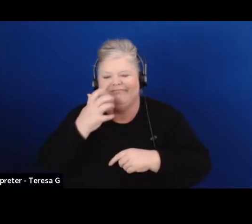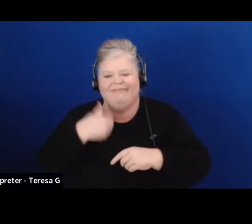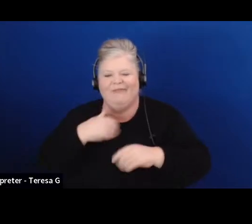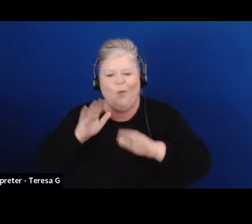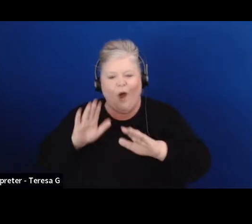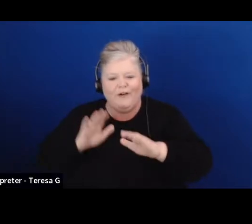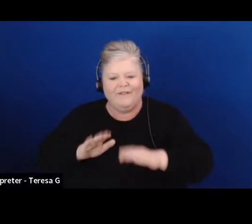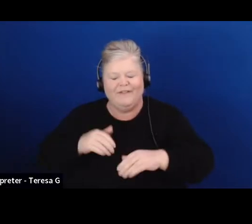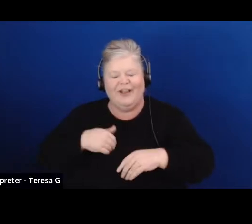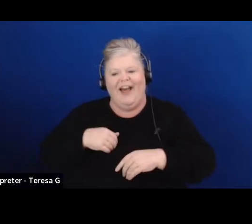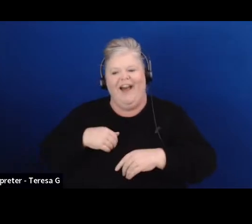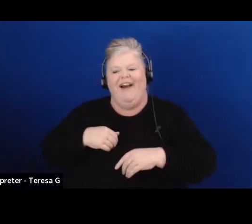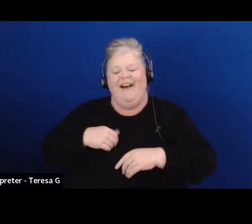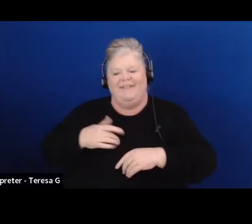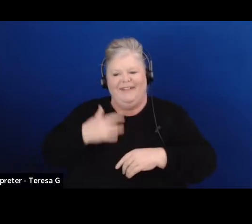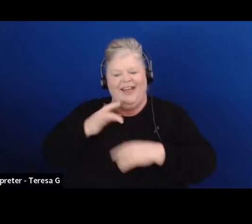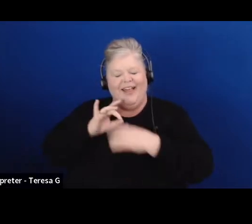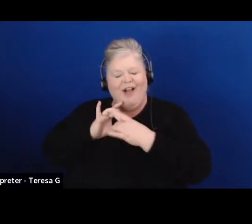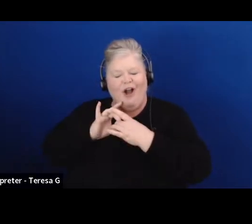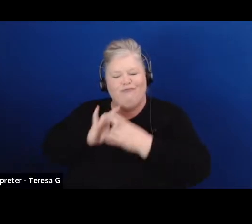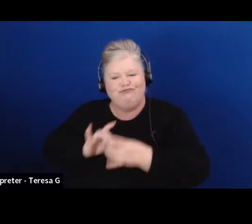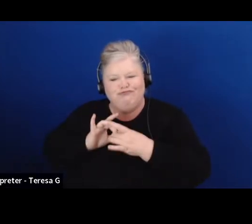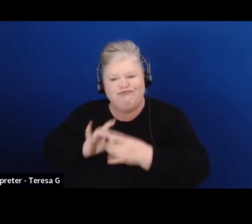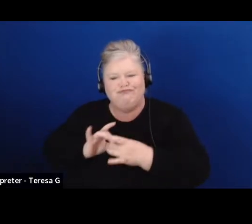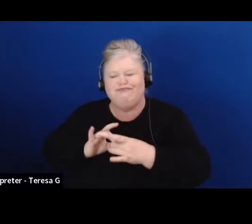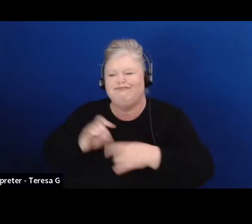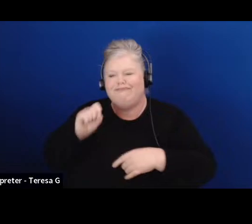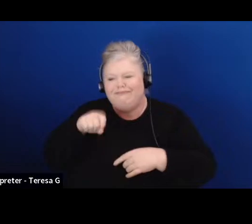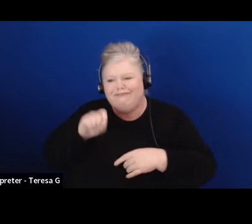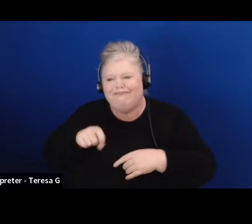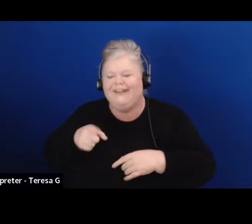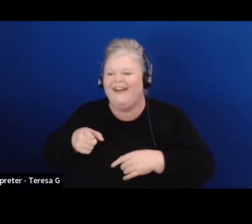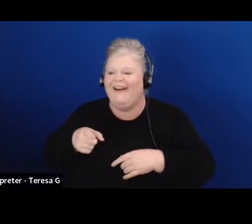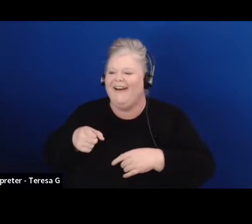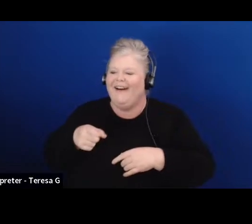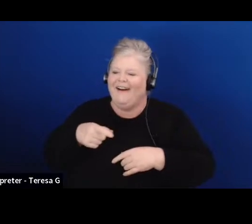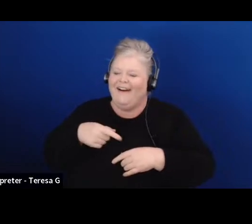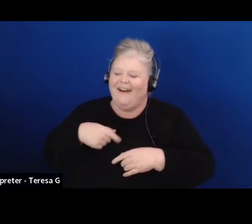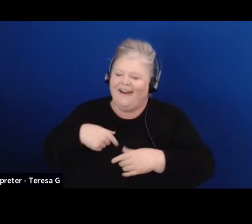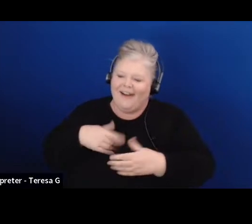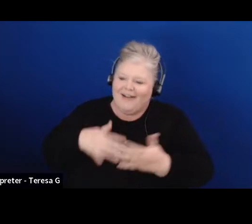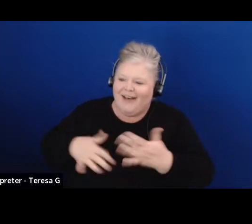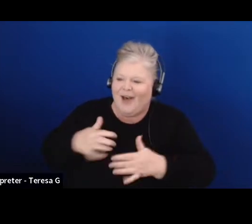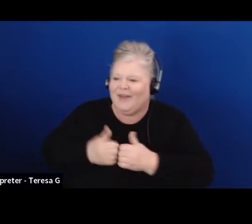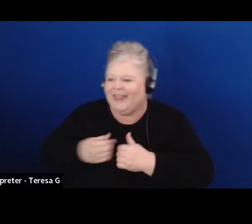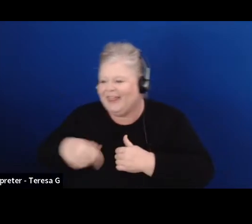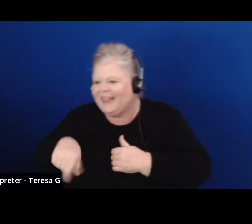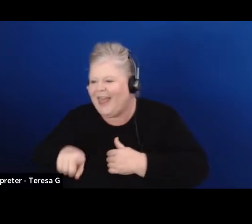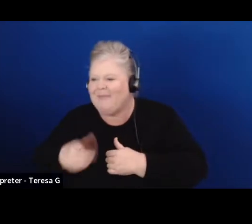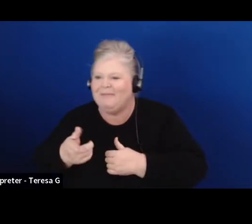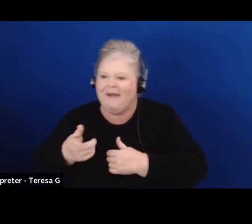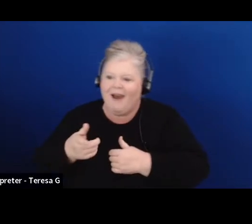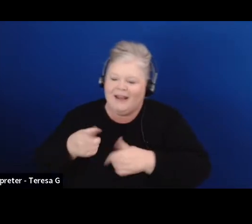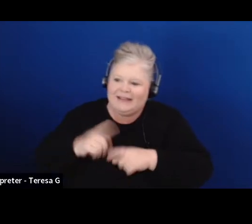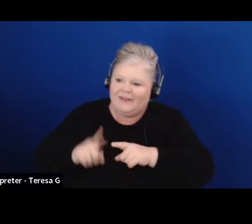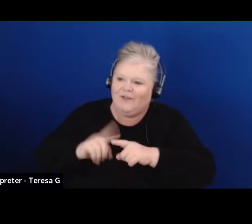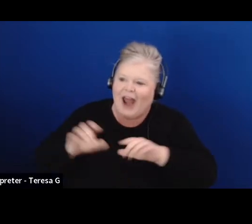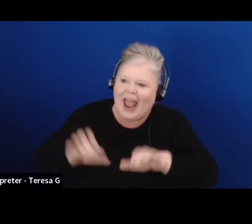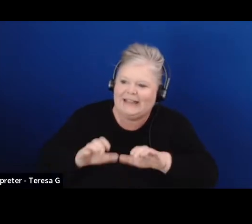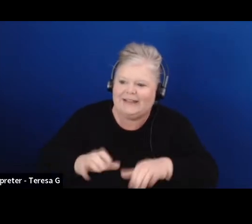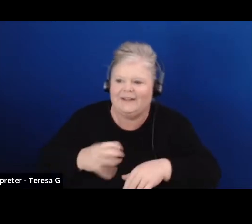to them as they go through their activities, as they have their deep conversations with